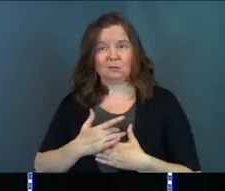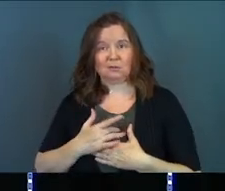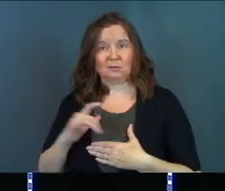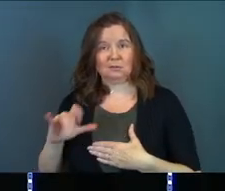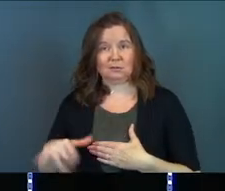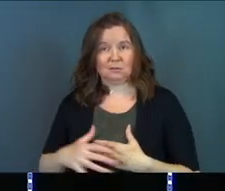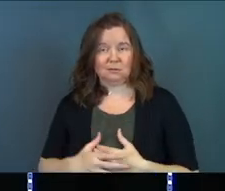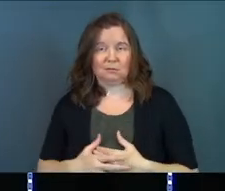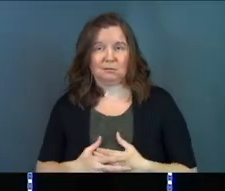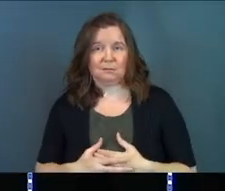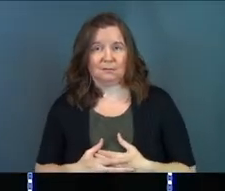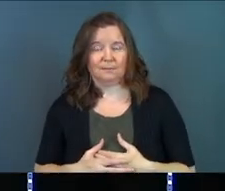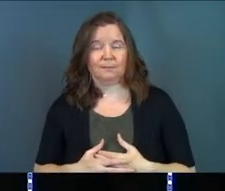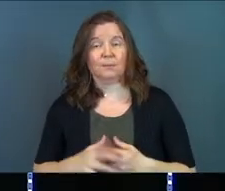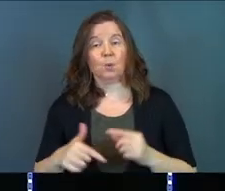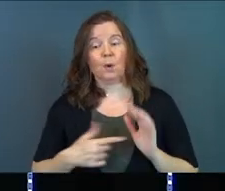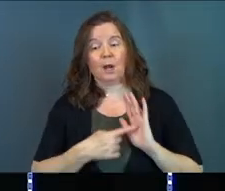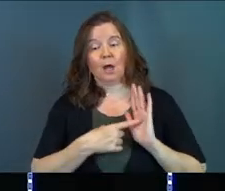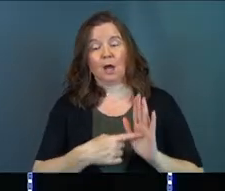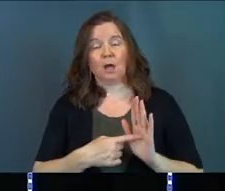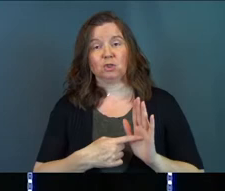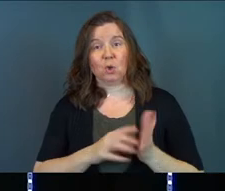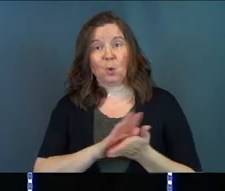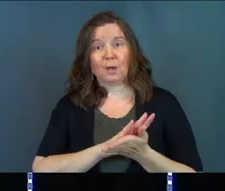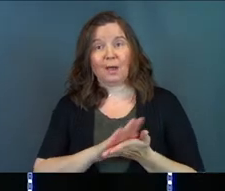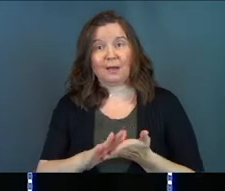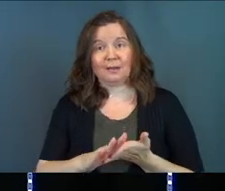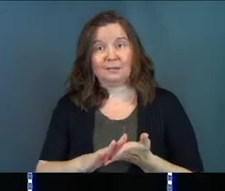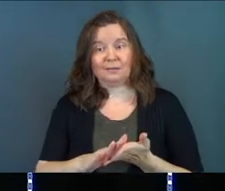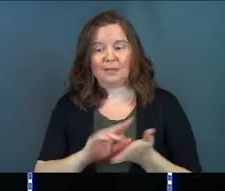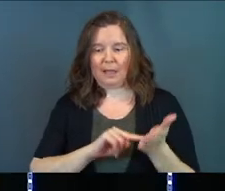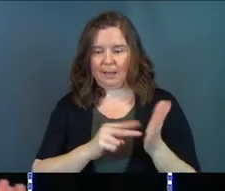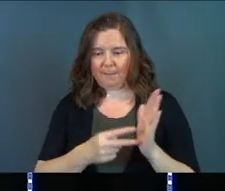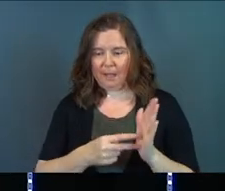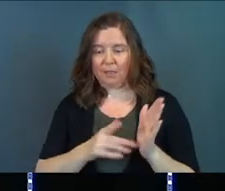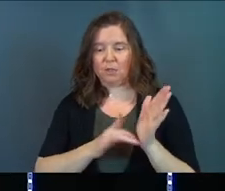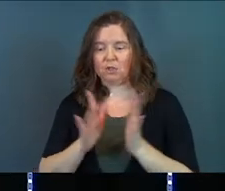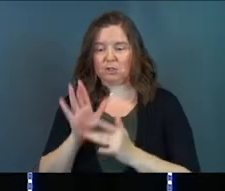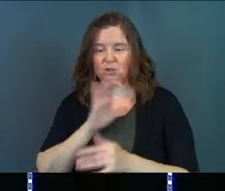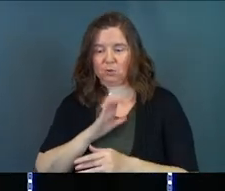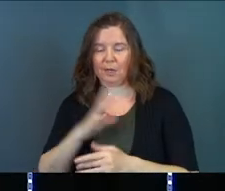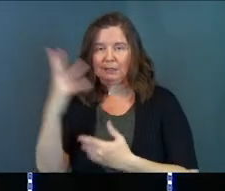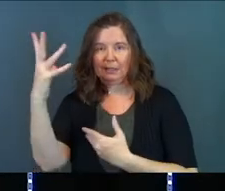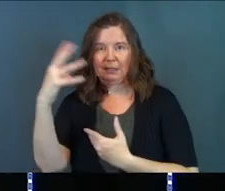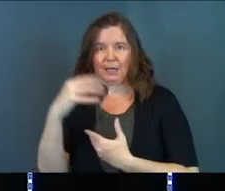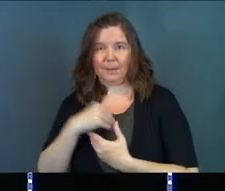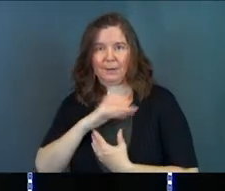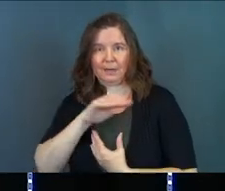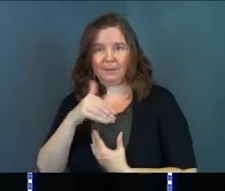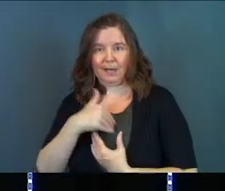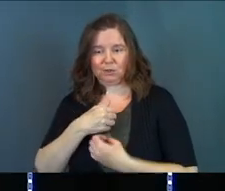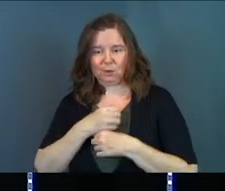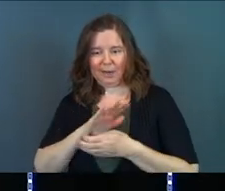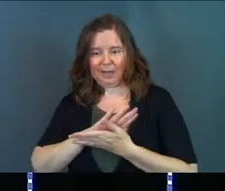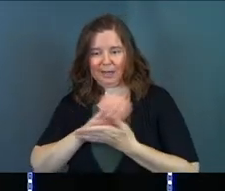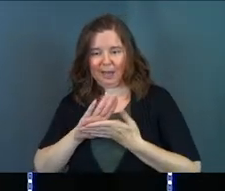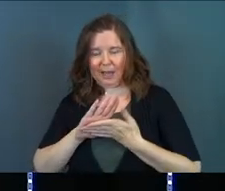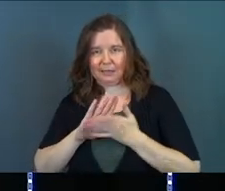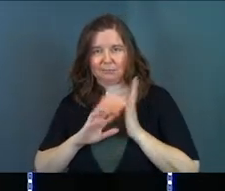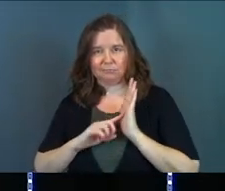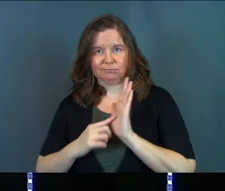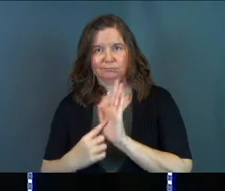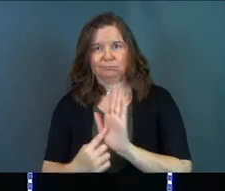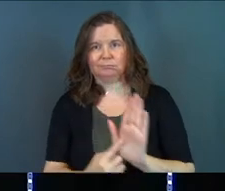hearts. When I showed kindness, it meant that Jesus Christ had come into my soul and created kindness in